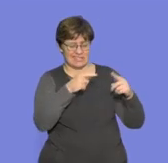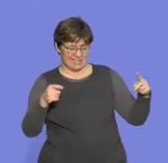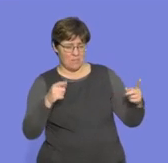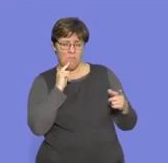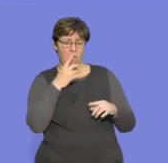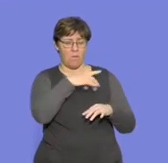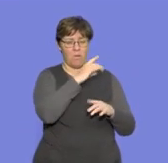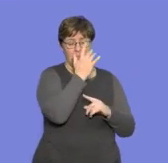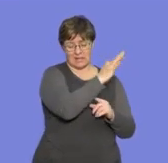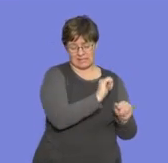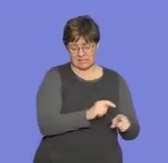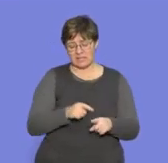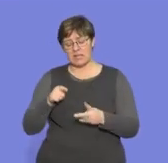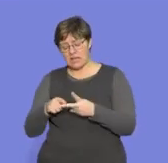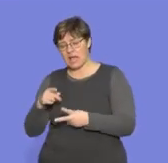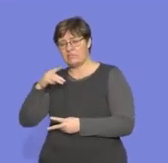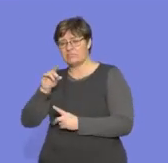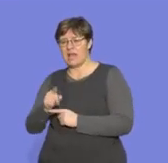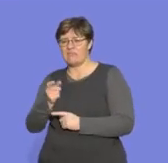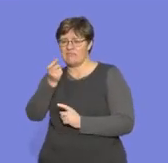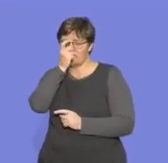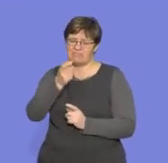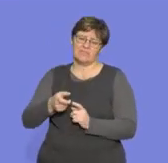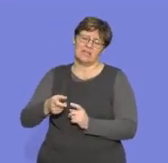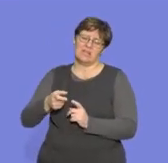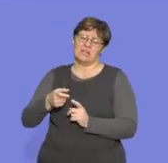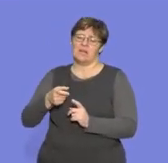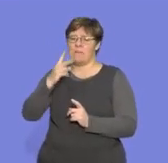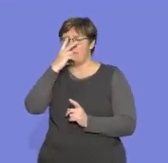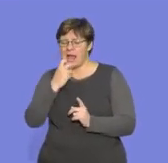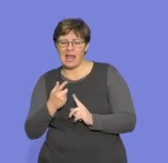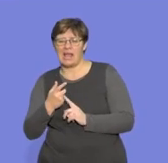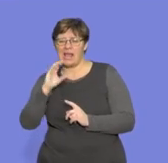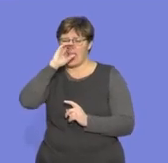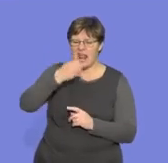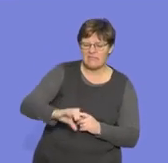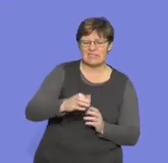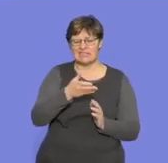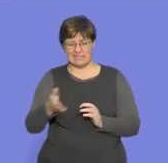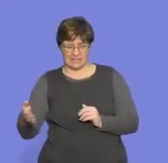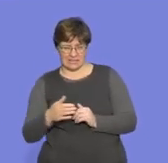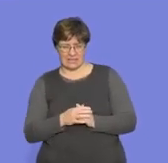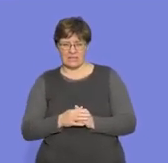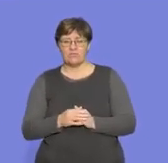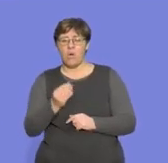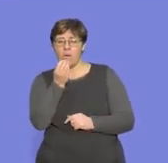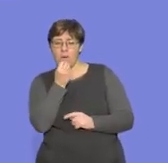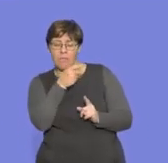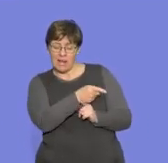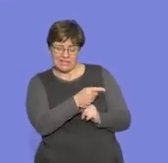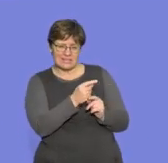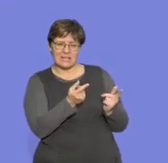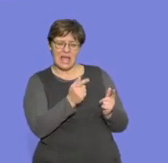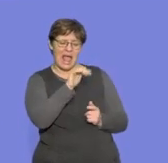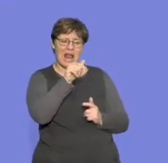squirrels, rhinos. elephants, And so as as we well look as at your these, black rhinos. these are your So succulent as we look plants, at and these, often these are you your find lots of succulent aloes, plants, and you often find your you euphorbia find lots of